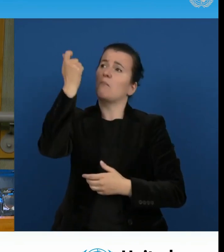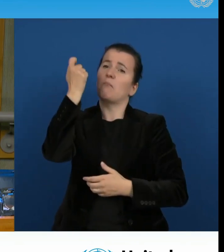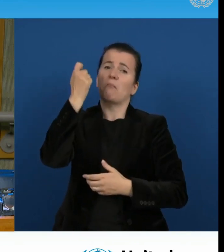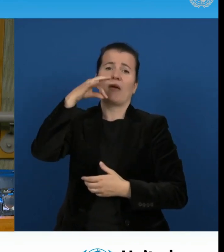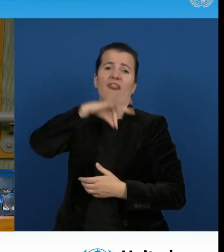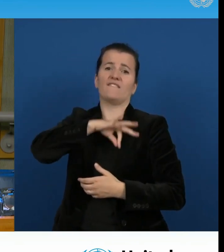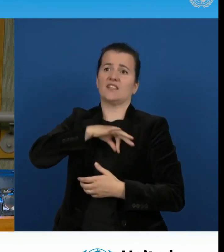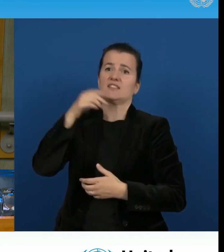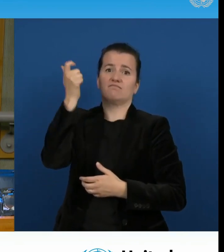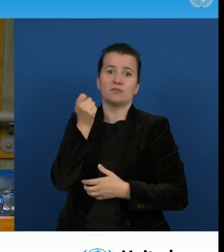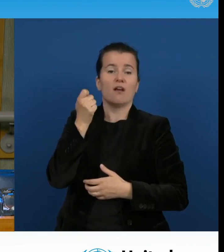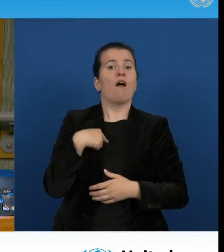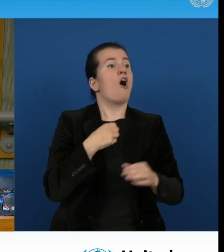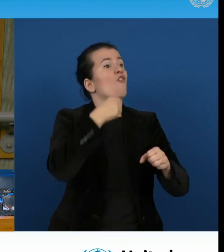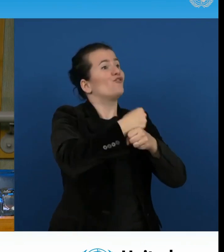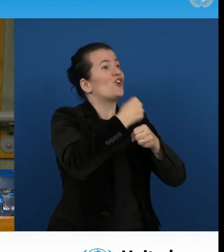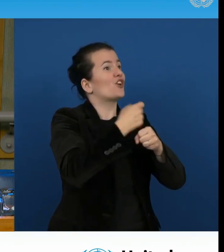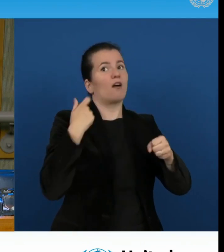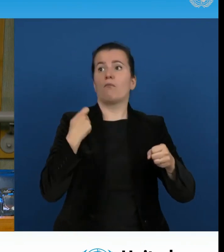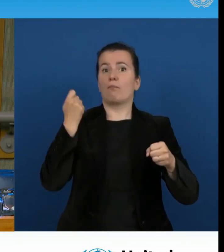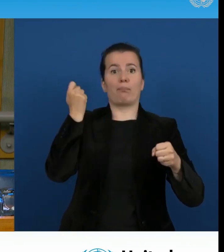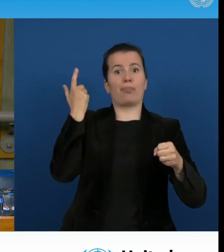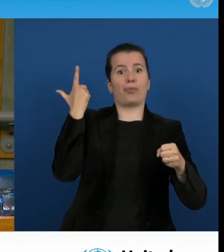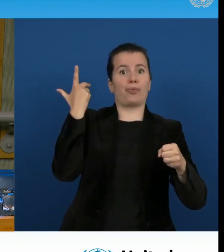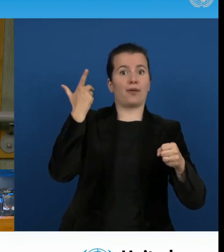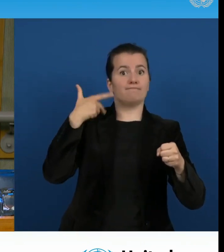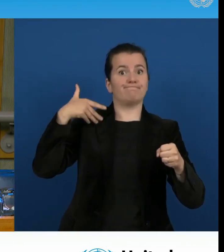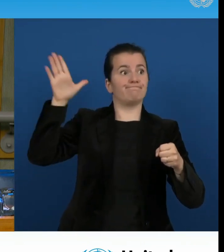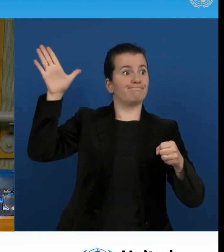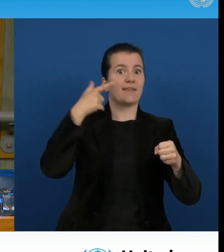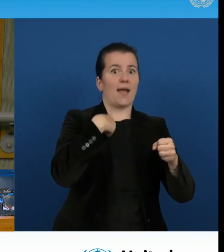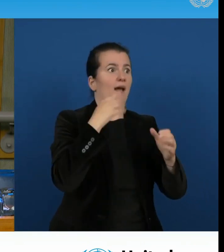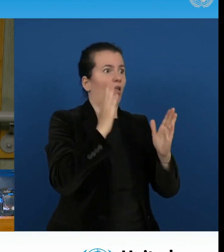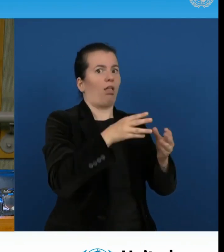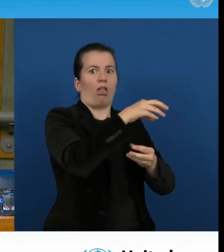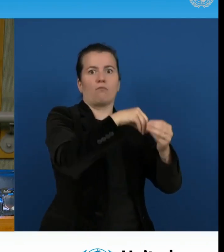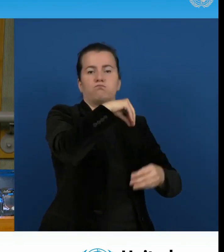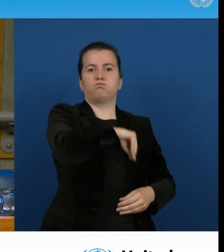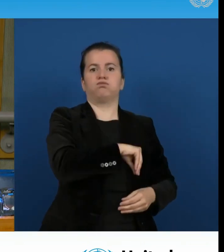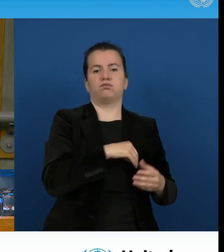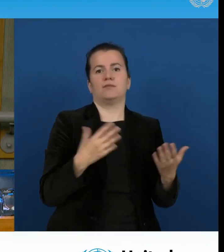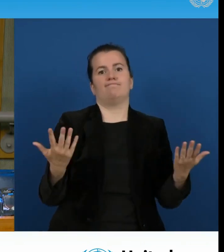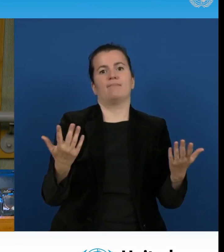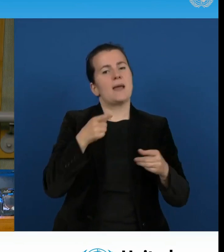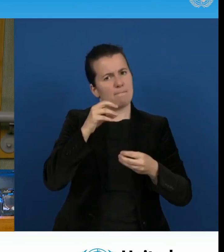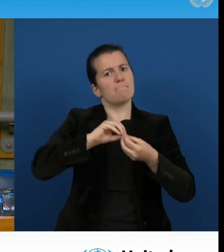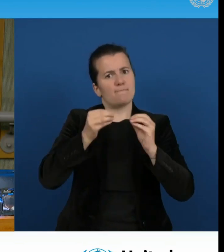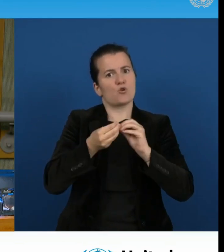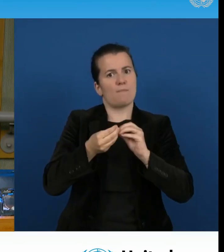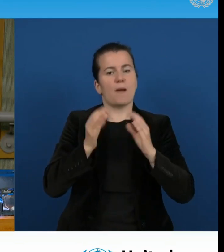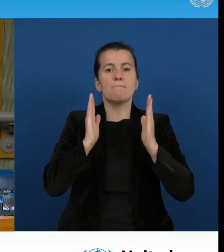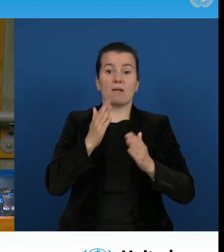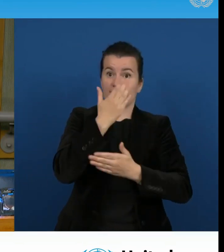lose disability-related social benefits when they earn an income. And faced with this dilemma due to poor policy design,